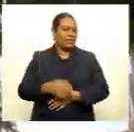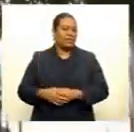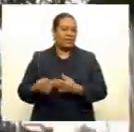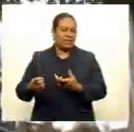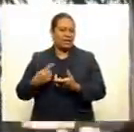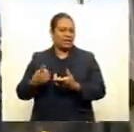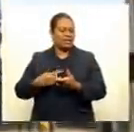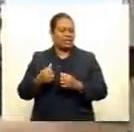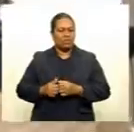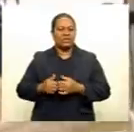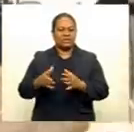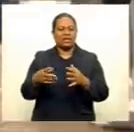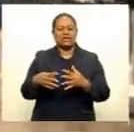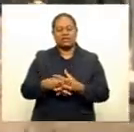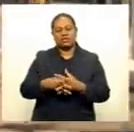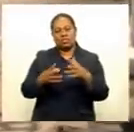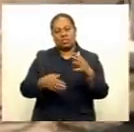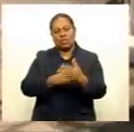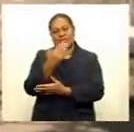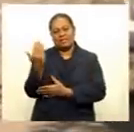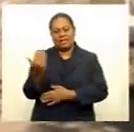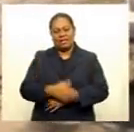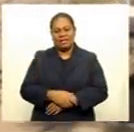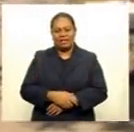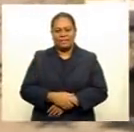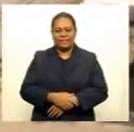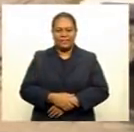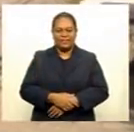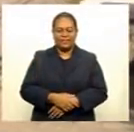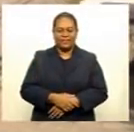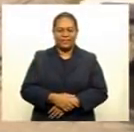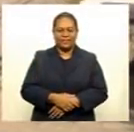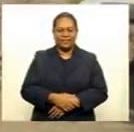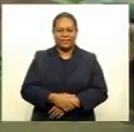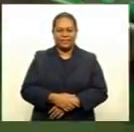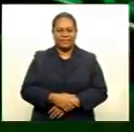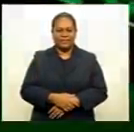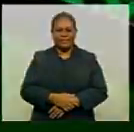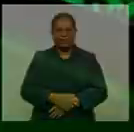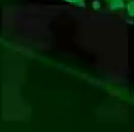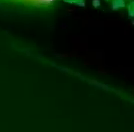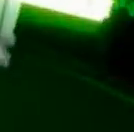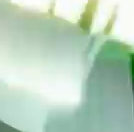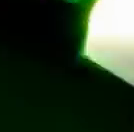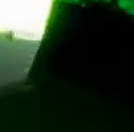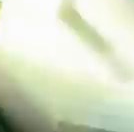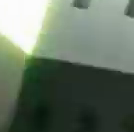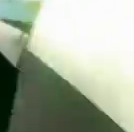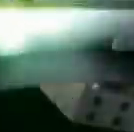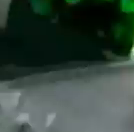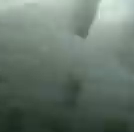expected to begin on Tuesday. Felipe Naikaso, FBC News.